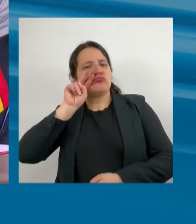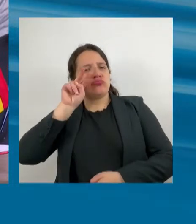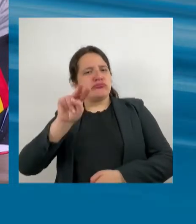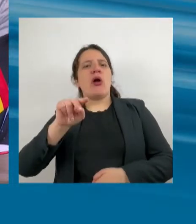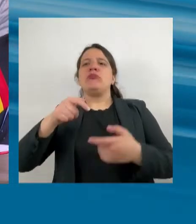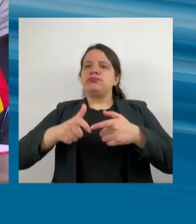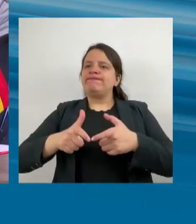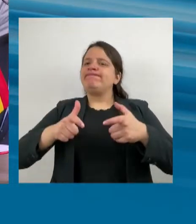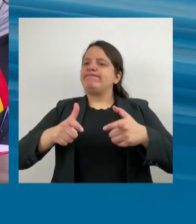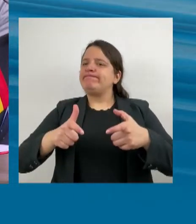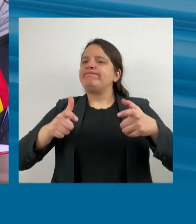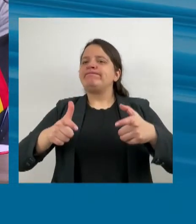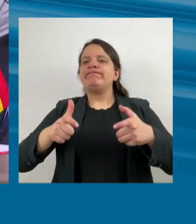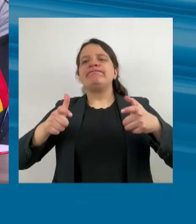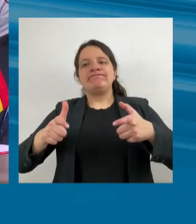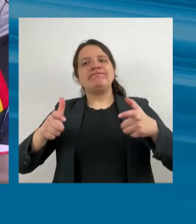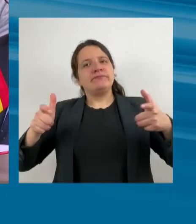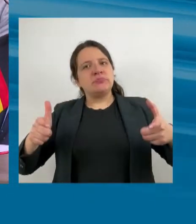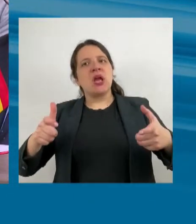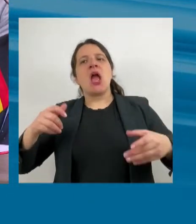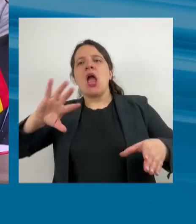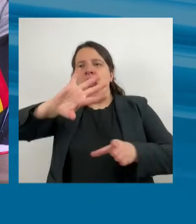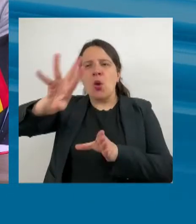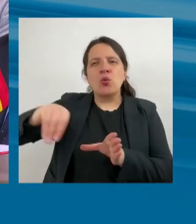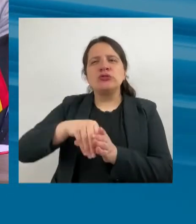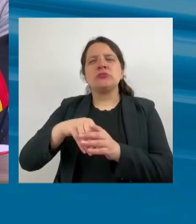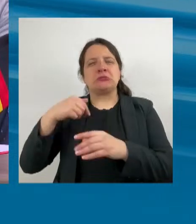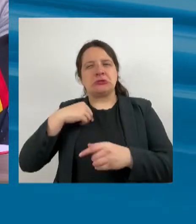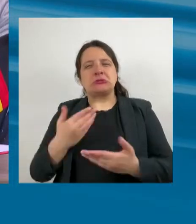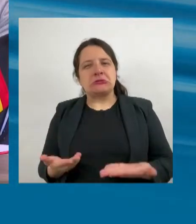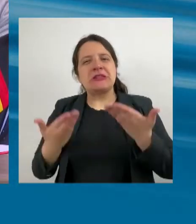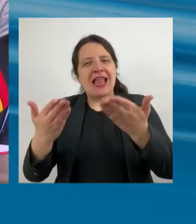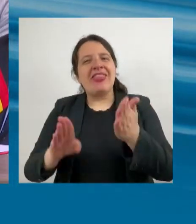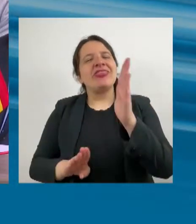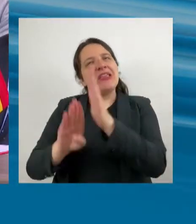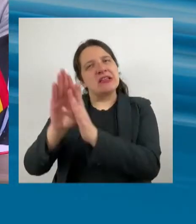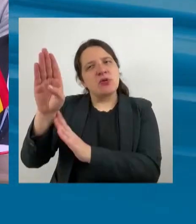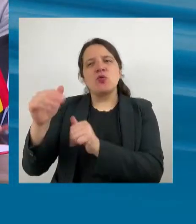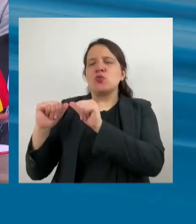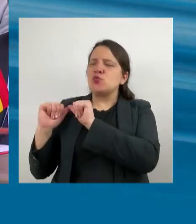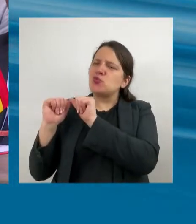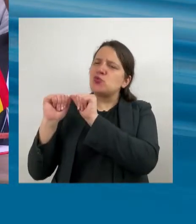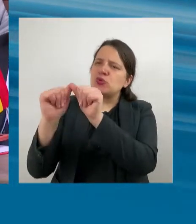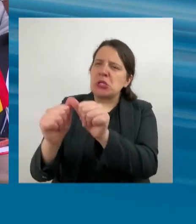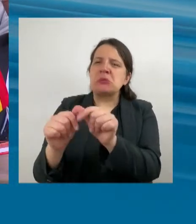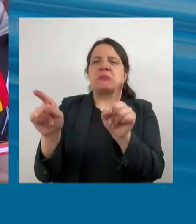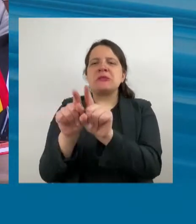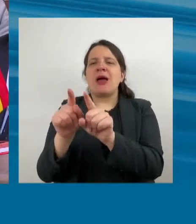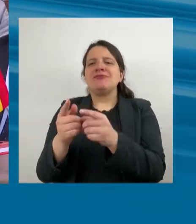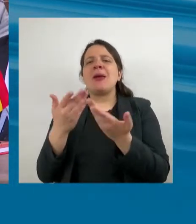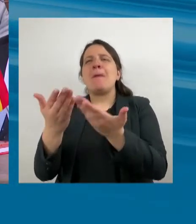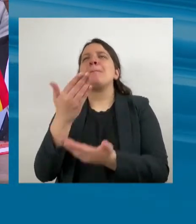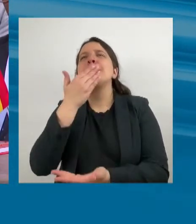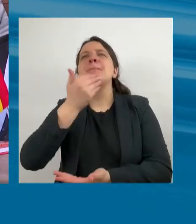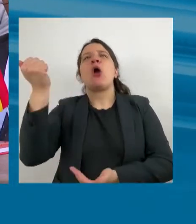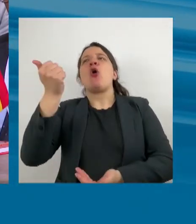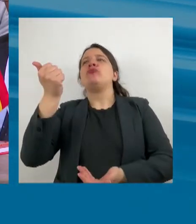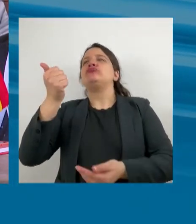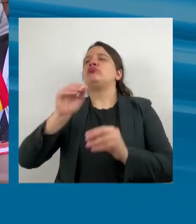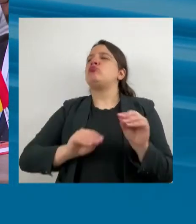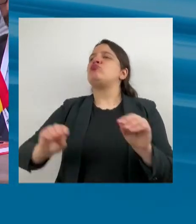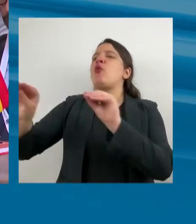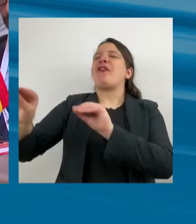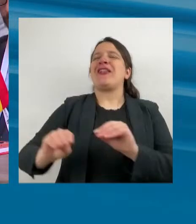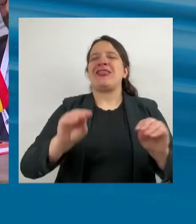pillar to achieving sustainable development and enhancing social mobility. This is the reason we